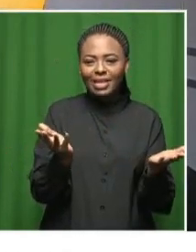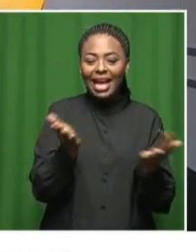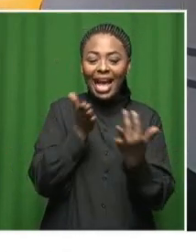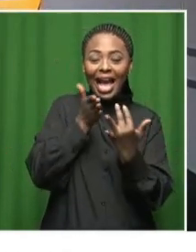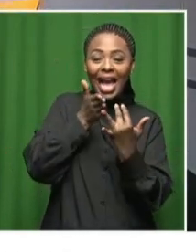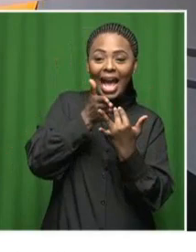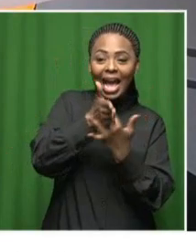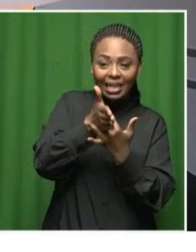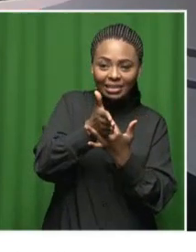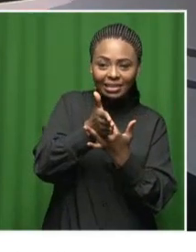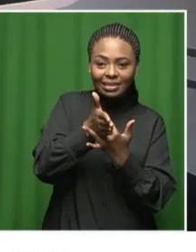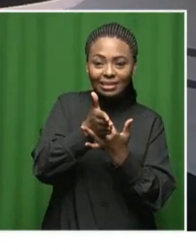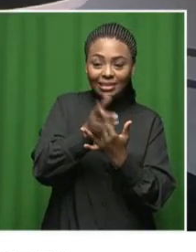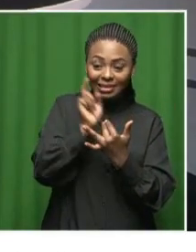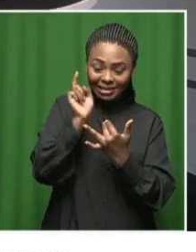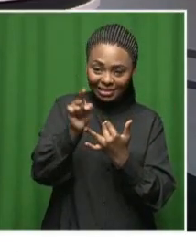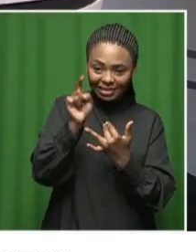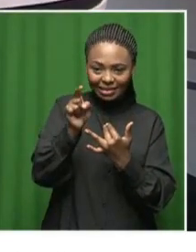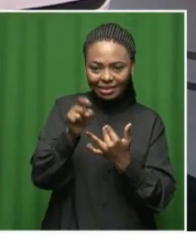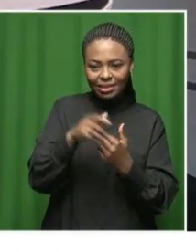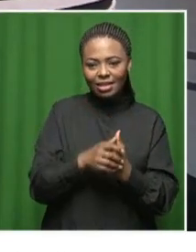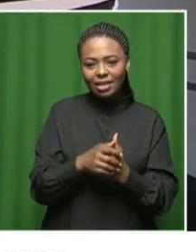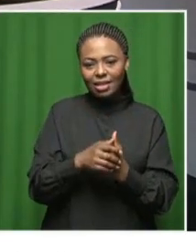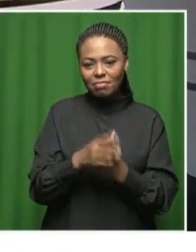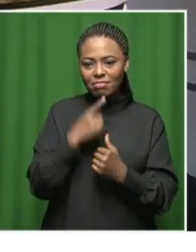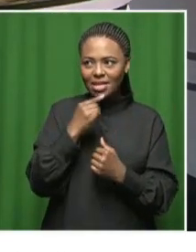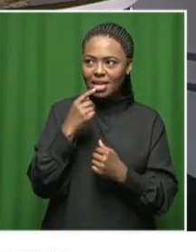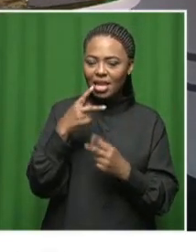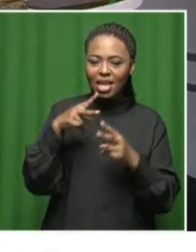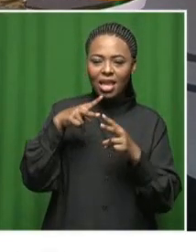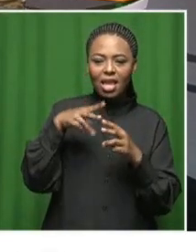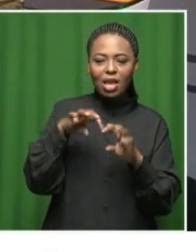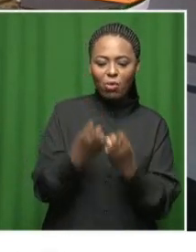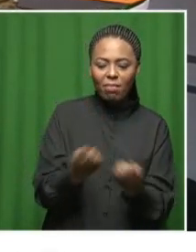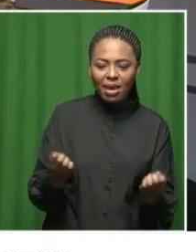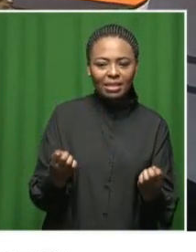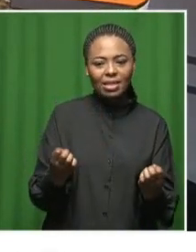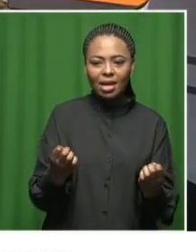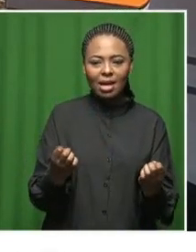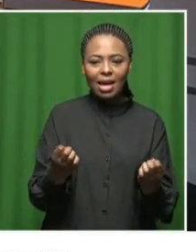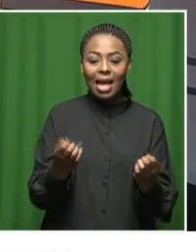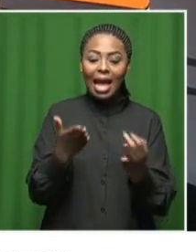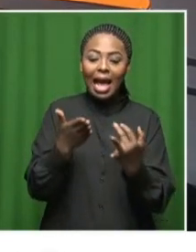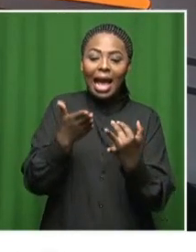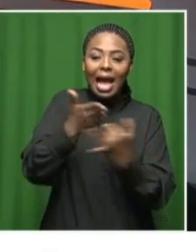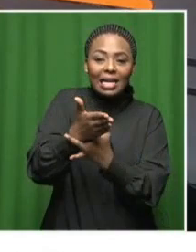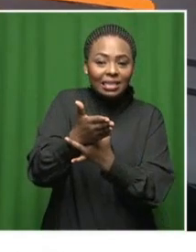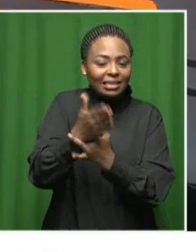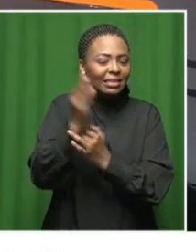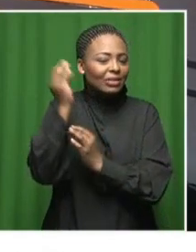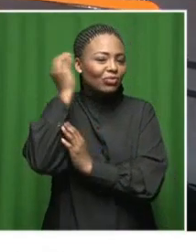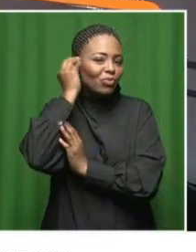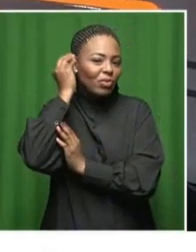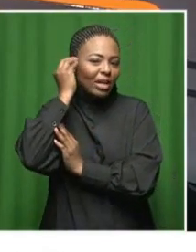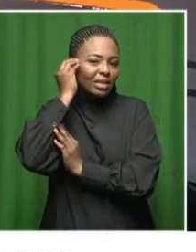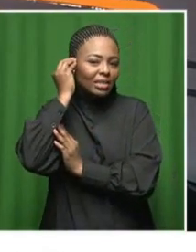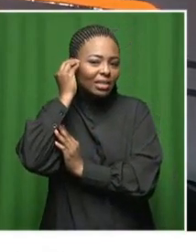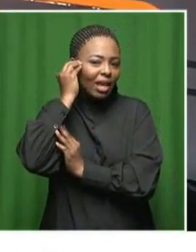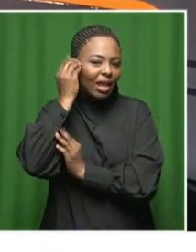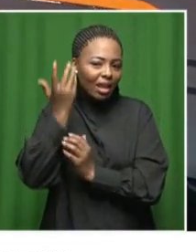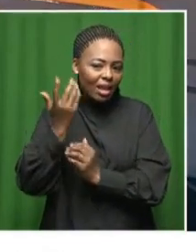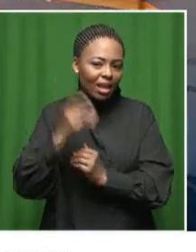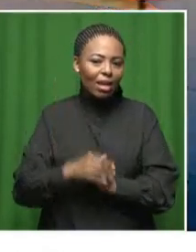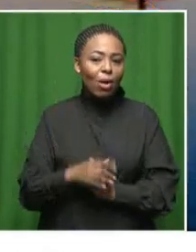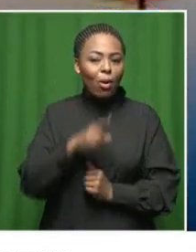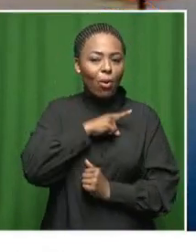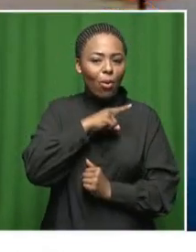access to, I wouldn't even say equipment, I would say access to information. I don't think people have that access, because